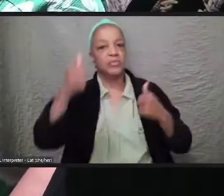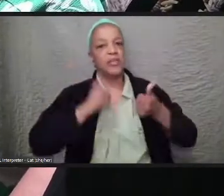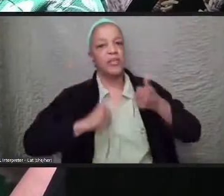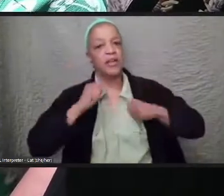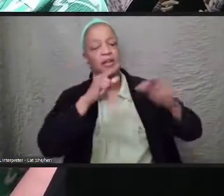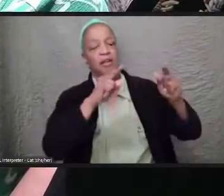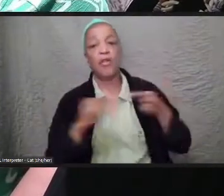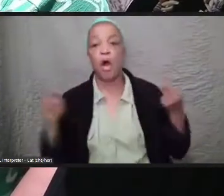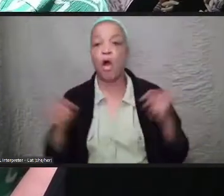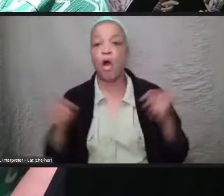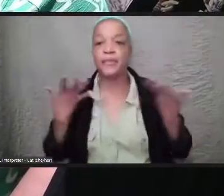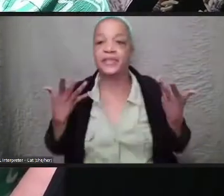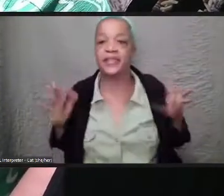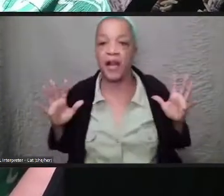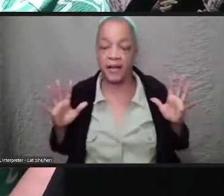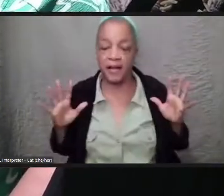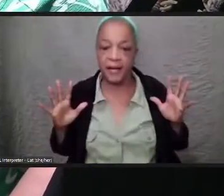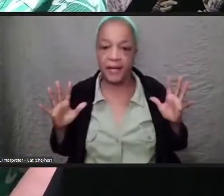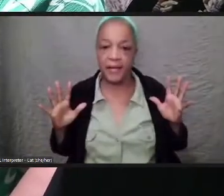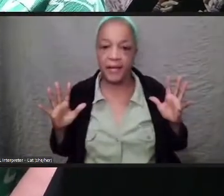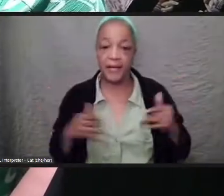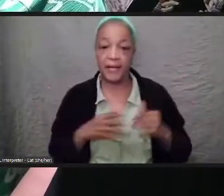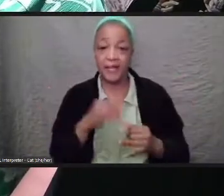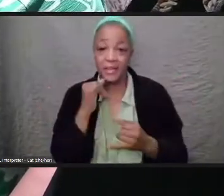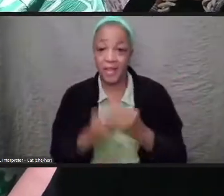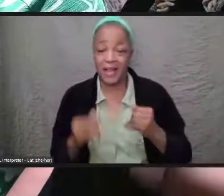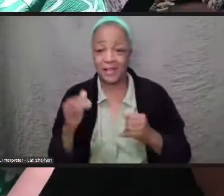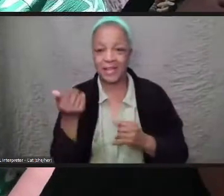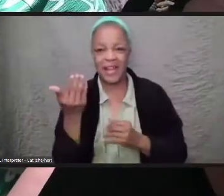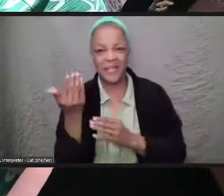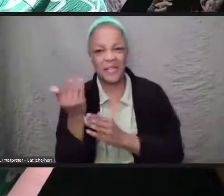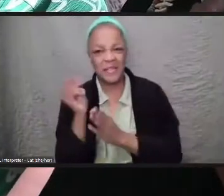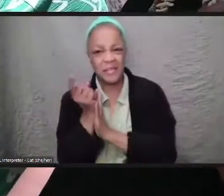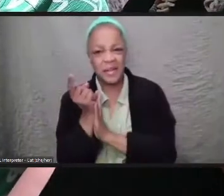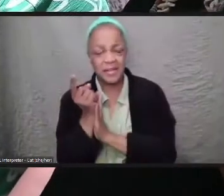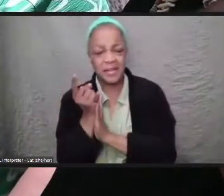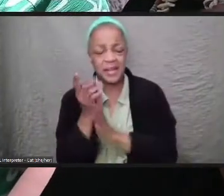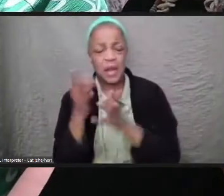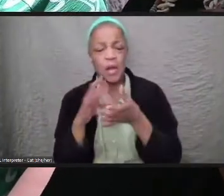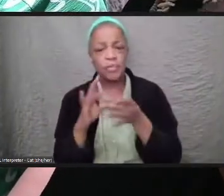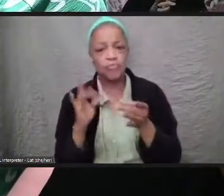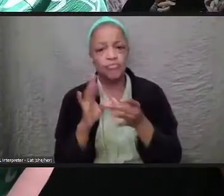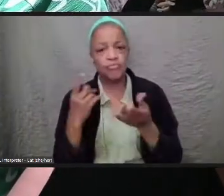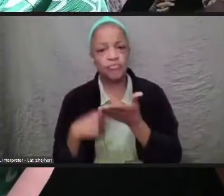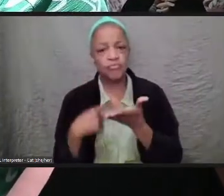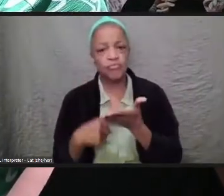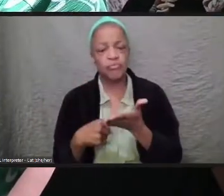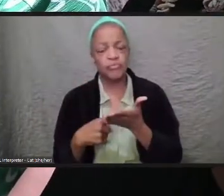done. So what I'd like to do in the last like 10 to 15 minutes is talk about